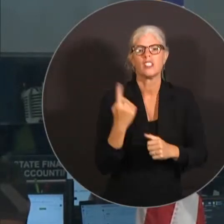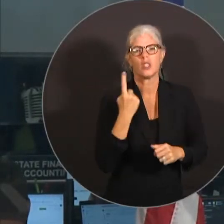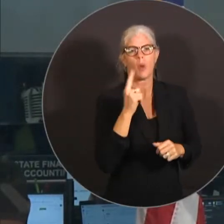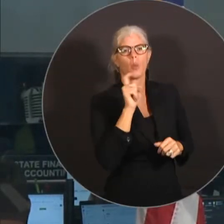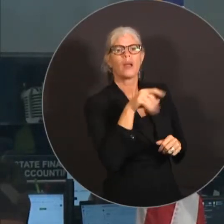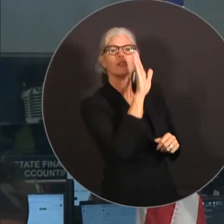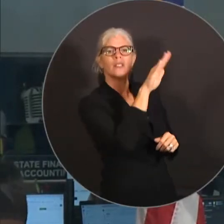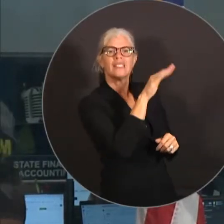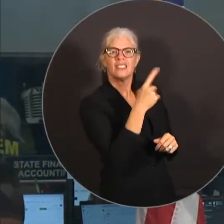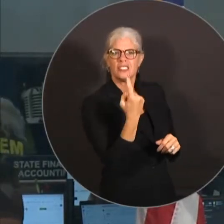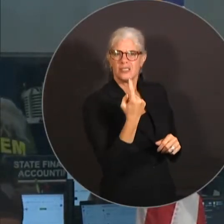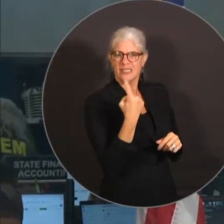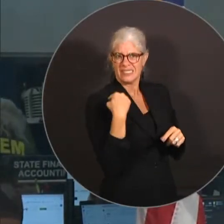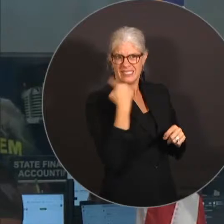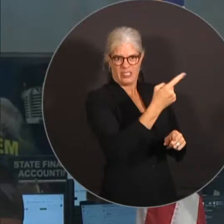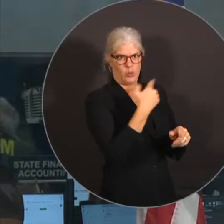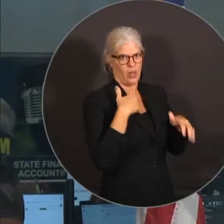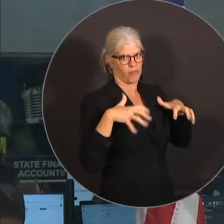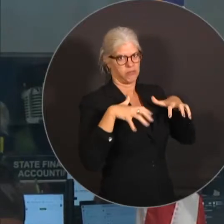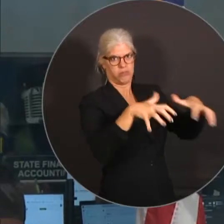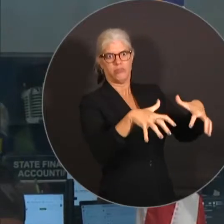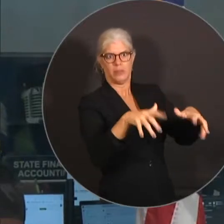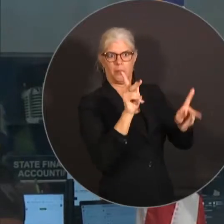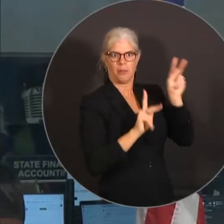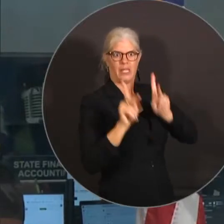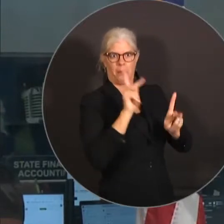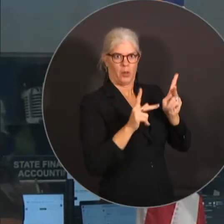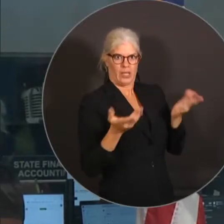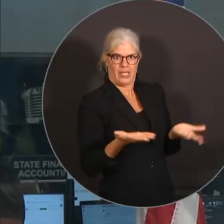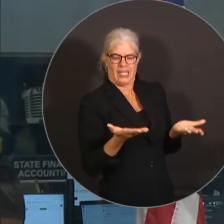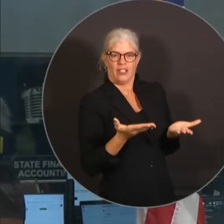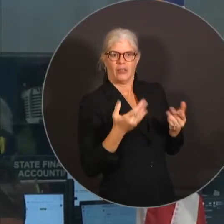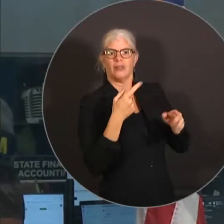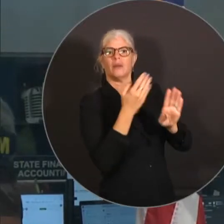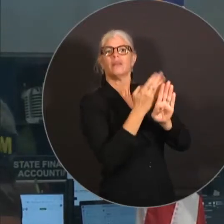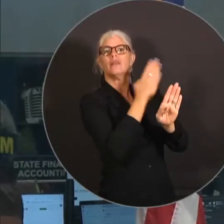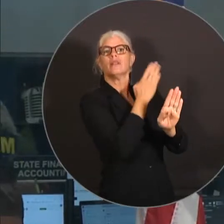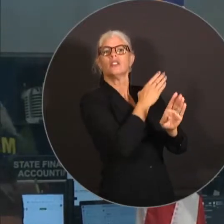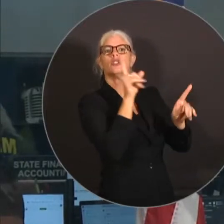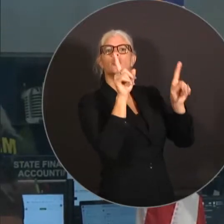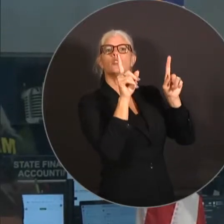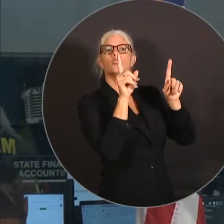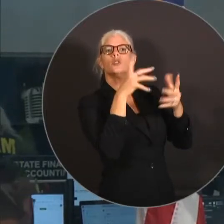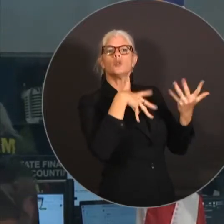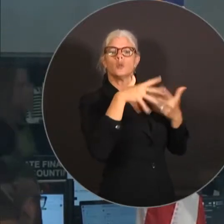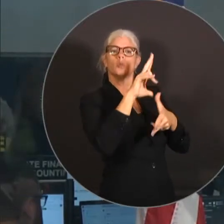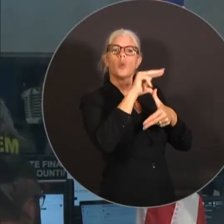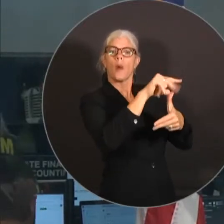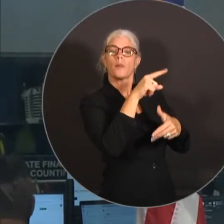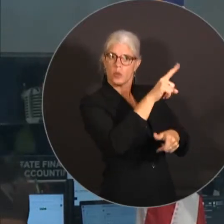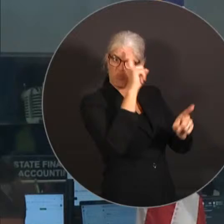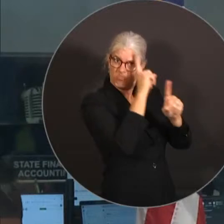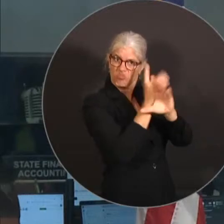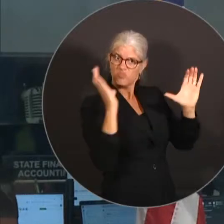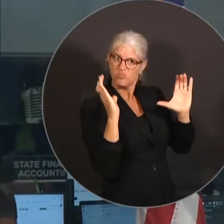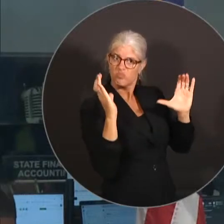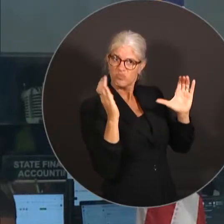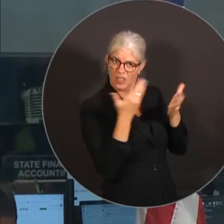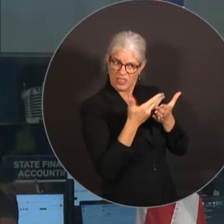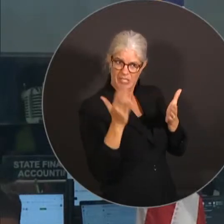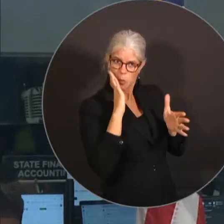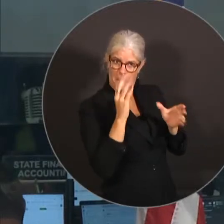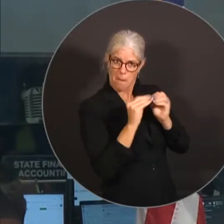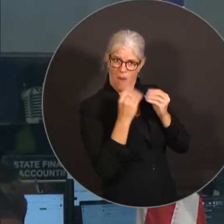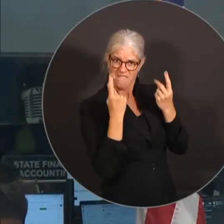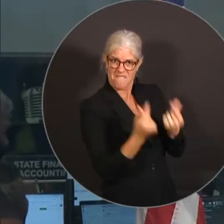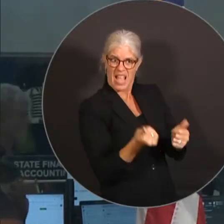state, more than previous storms, are you expecting things to kind of be restored quicker than previous storms?